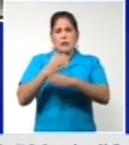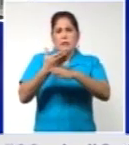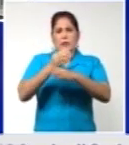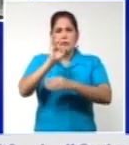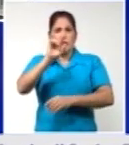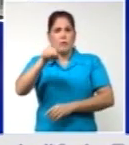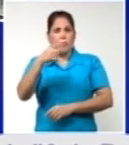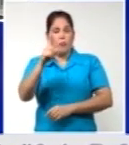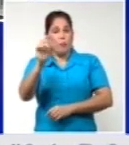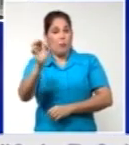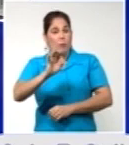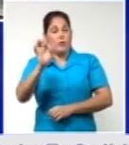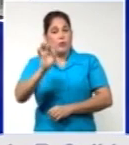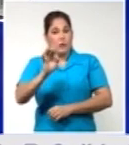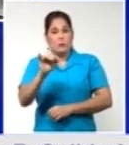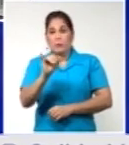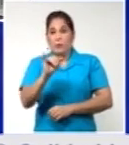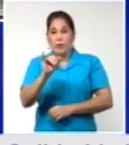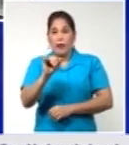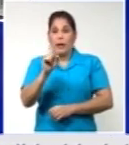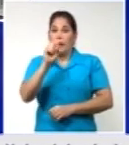1,514, Villa Clara with